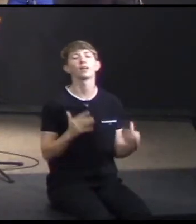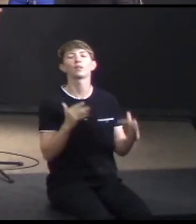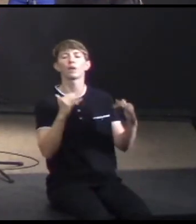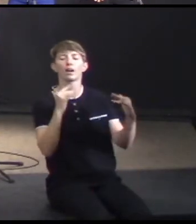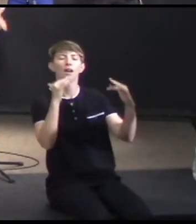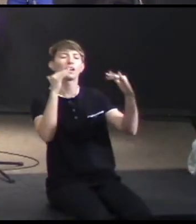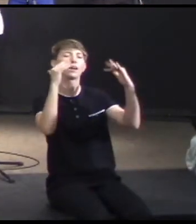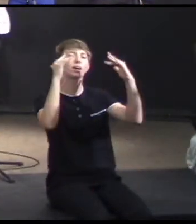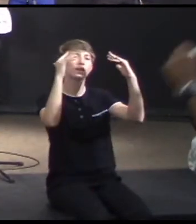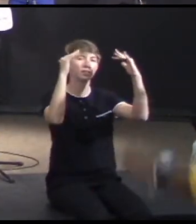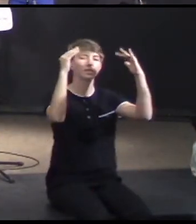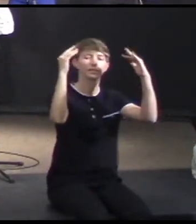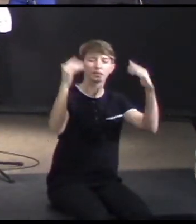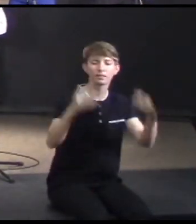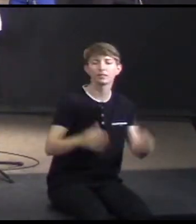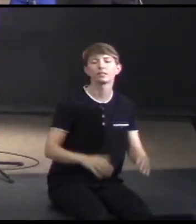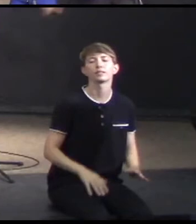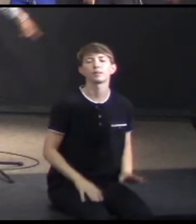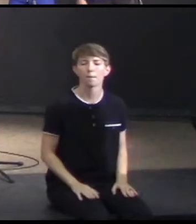let it